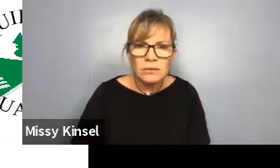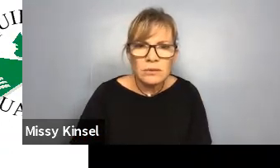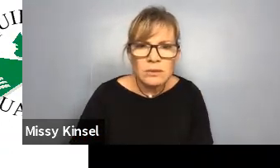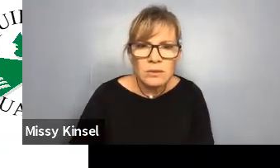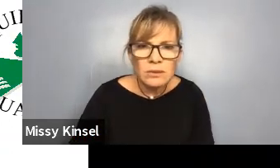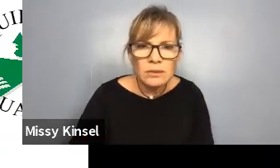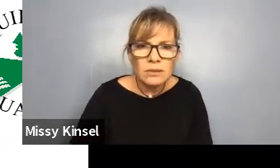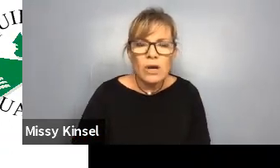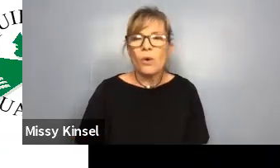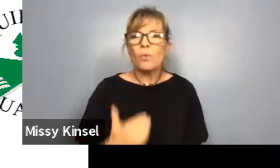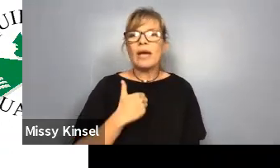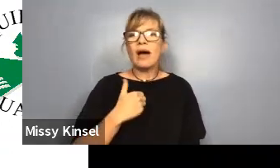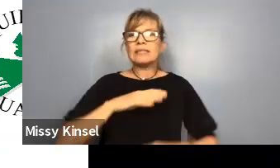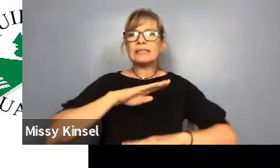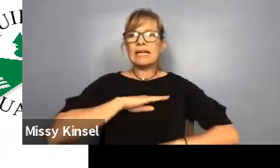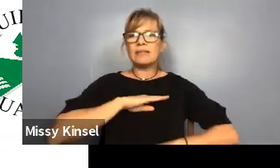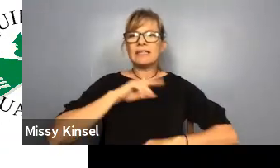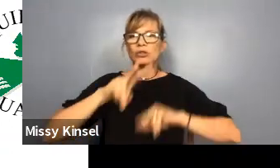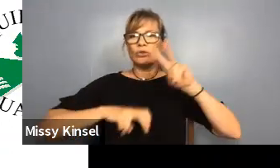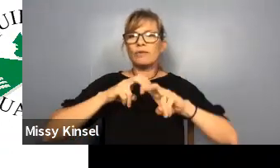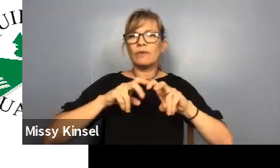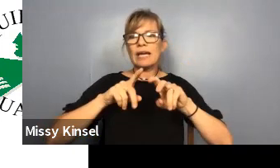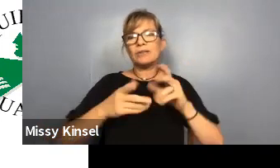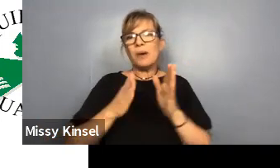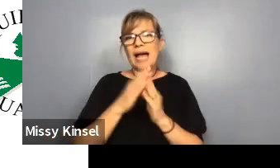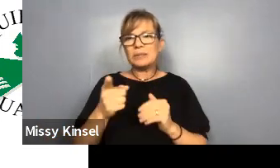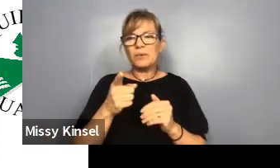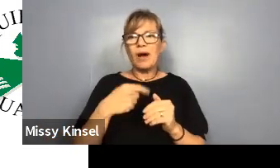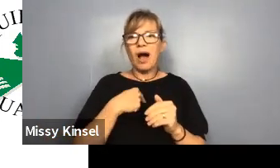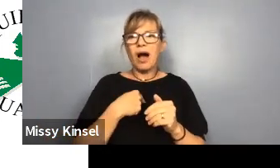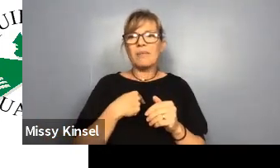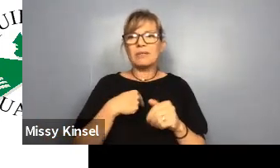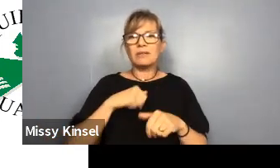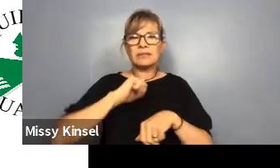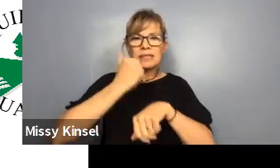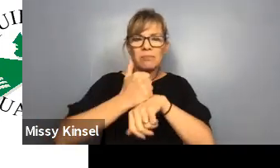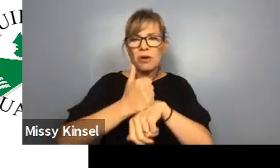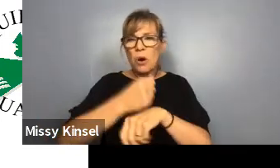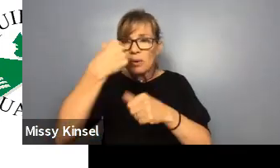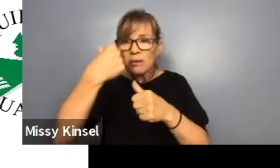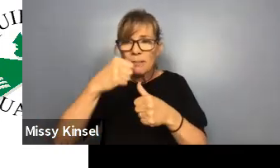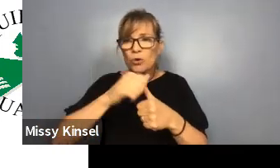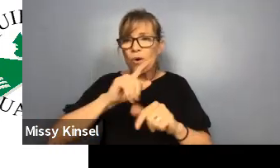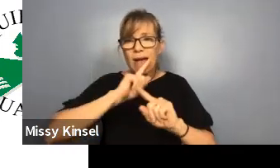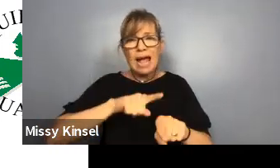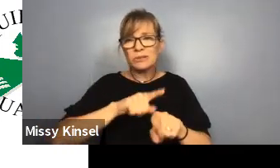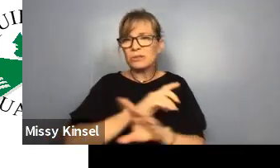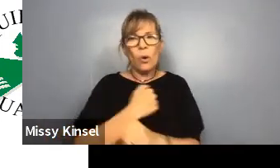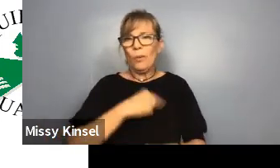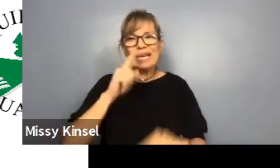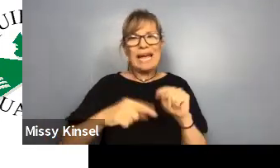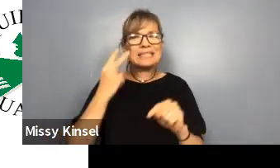go. We do have a satisfaction survey for you that I'm going to launch, and just keep in mind that your answers here